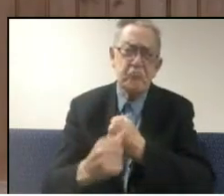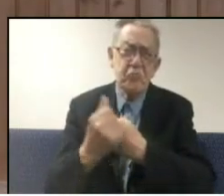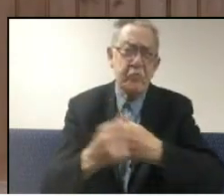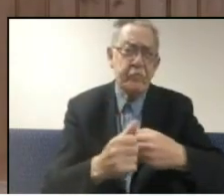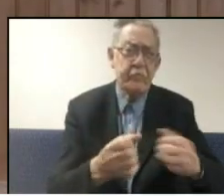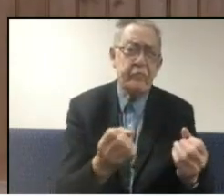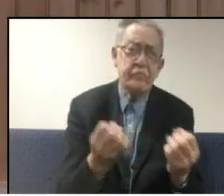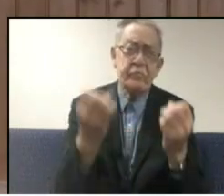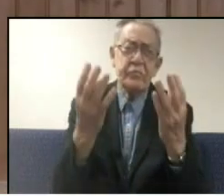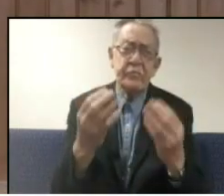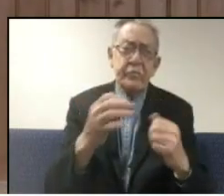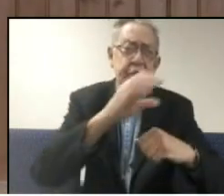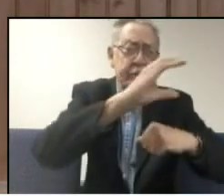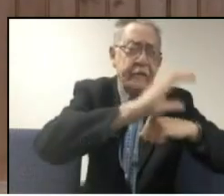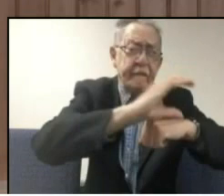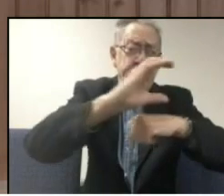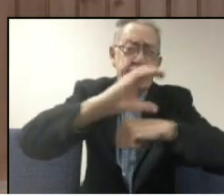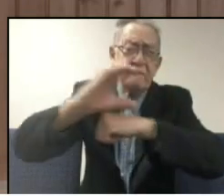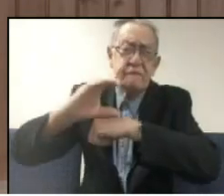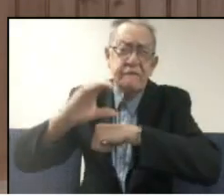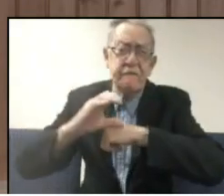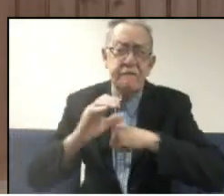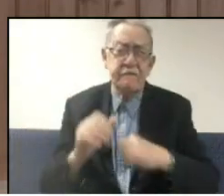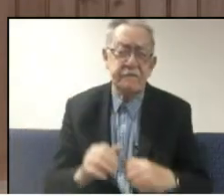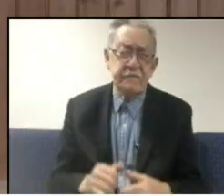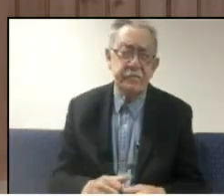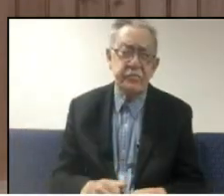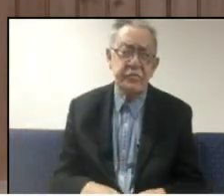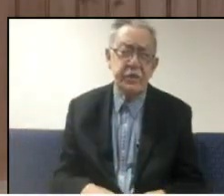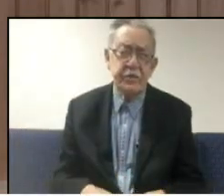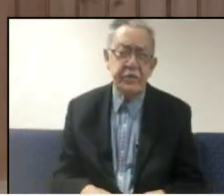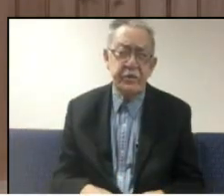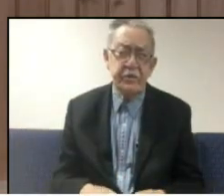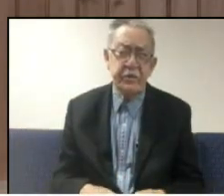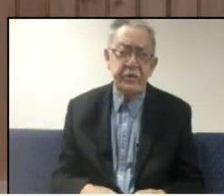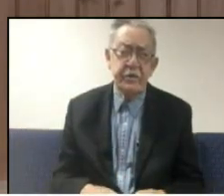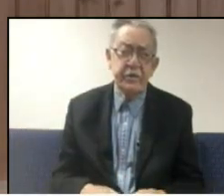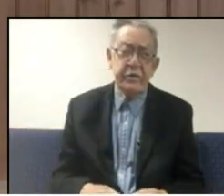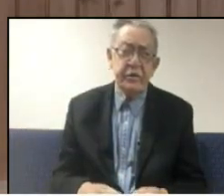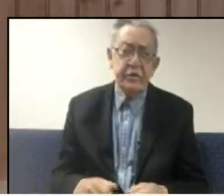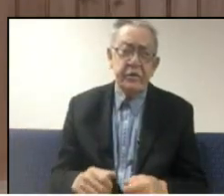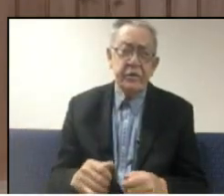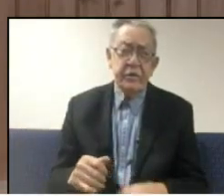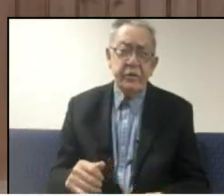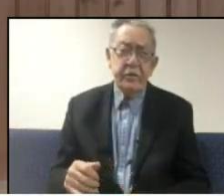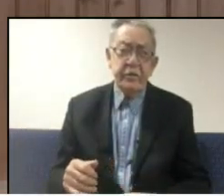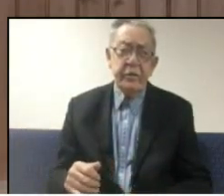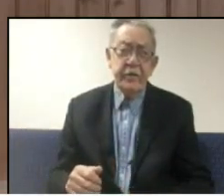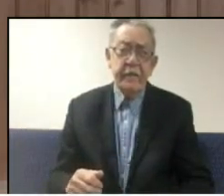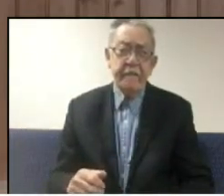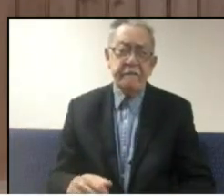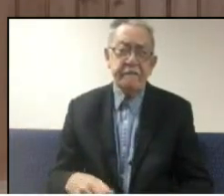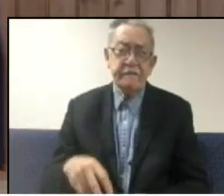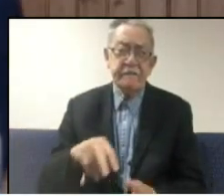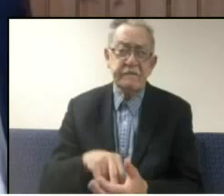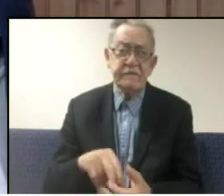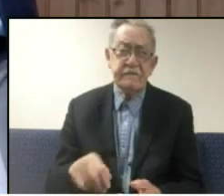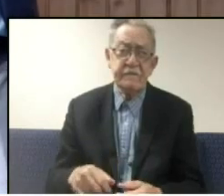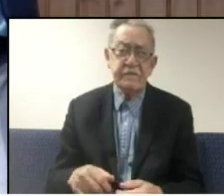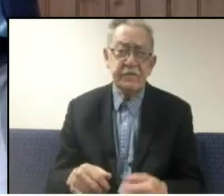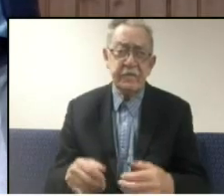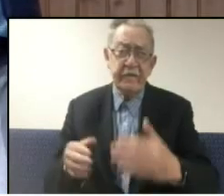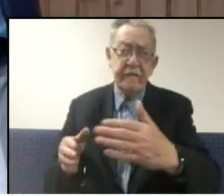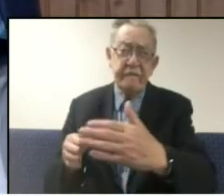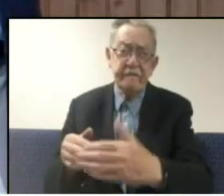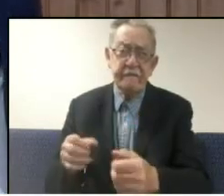and notice he did it violently. He wasn't just a debater. He didn't just show up on the street corner and begin to